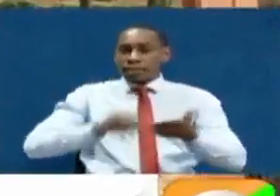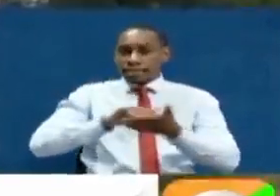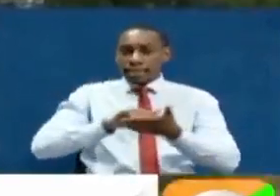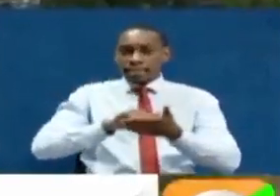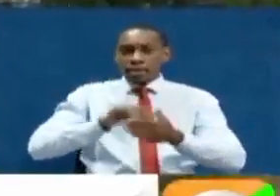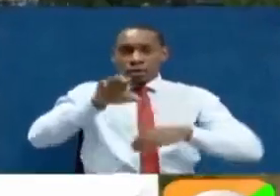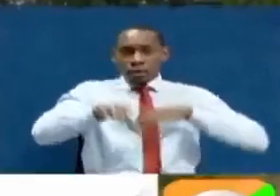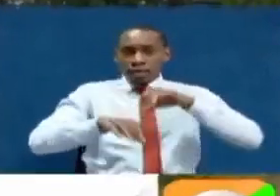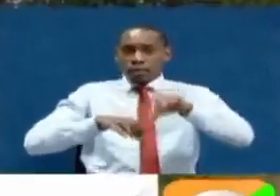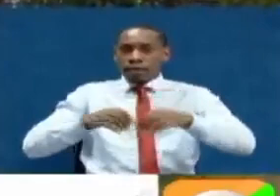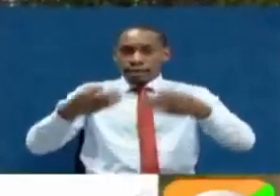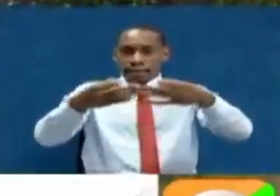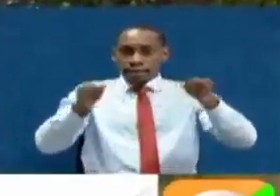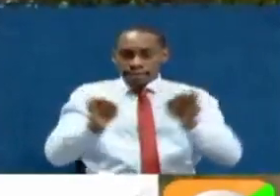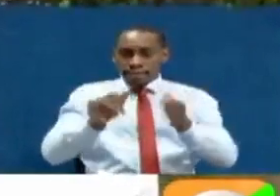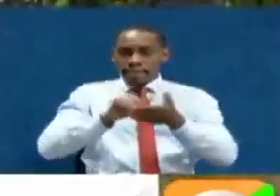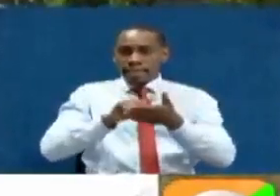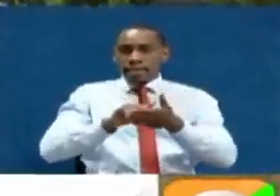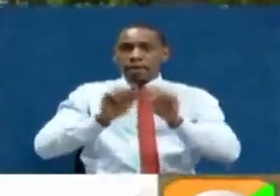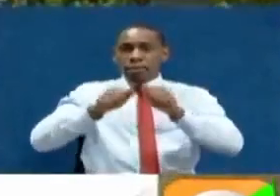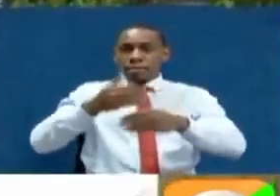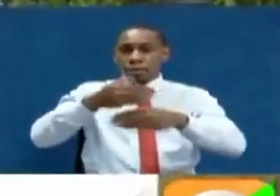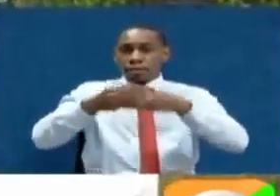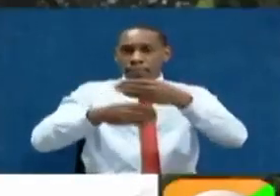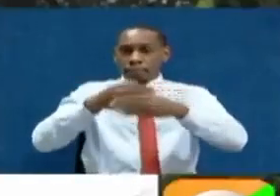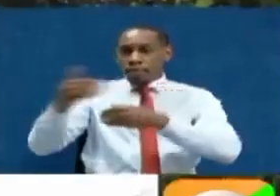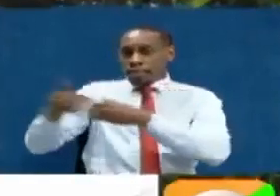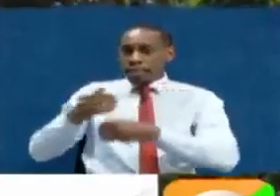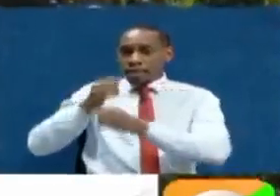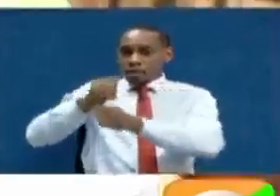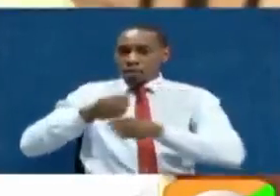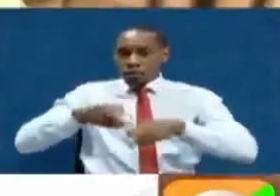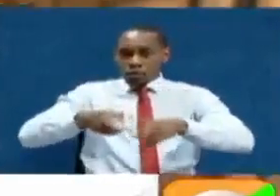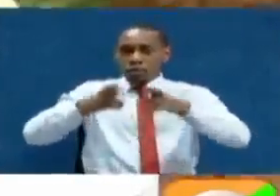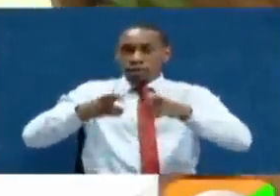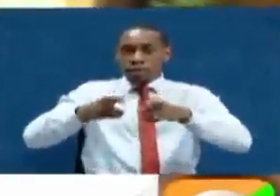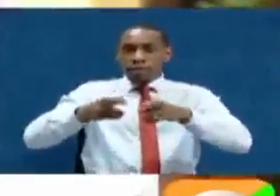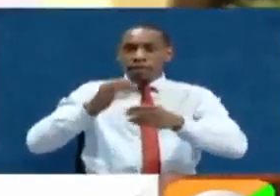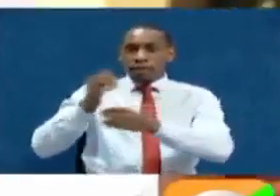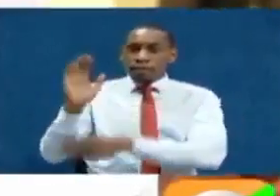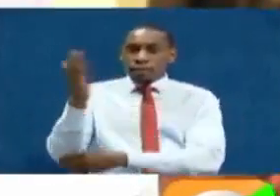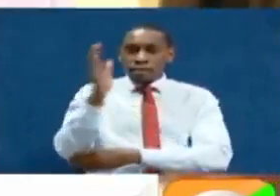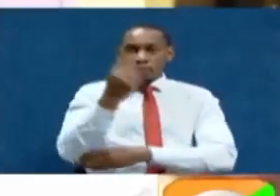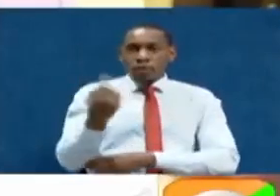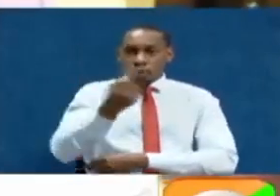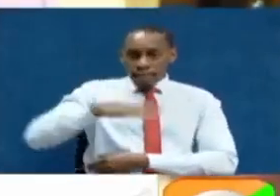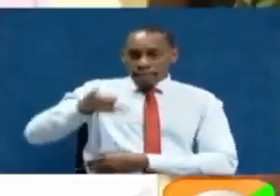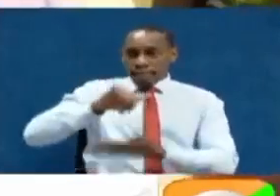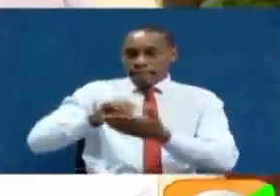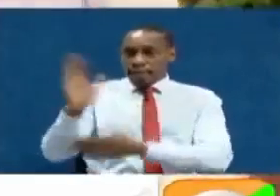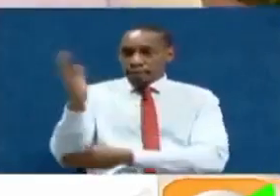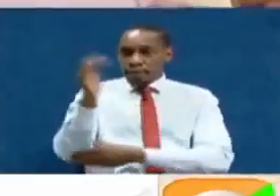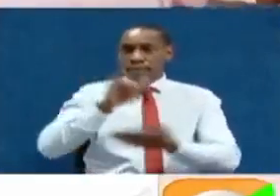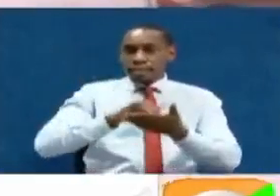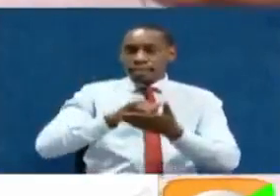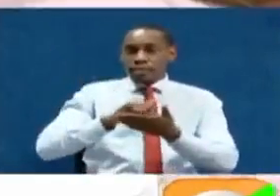a wildlife-proof fence would be constructed around the Ngong Road Forest Reserve, except parts of the forest